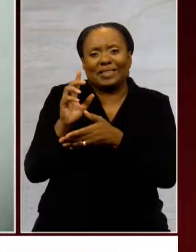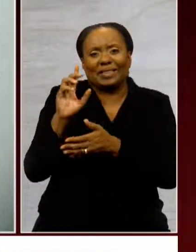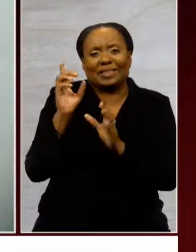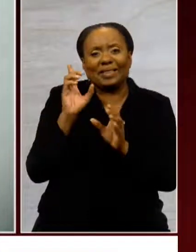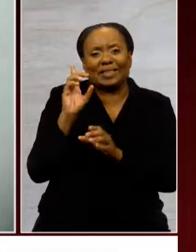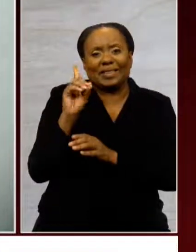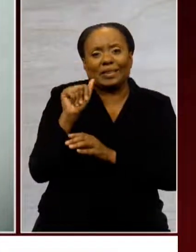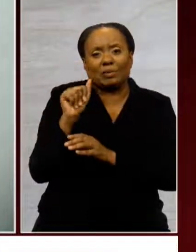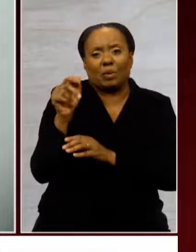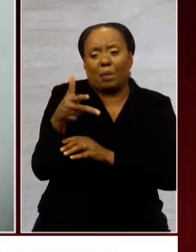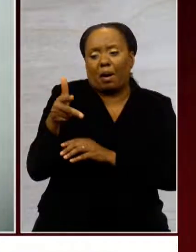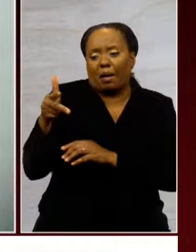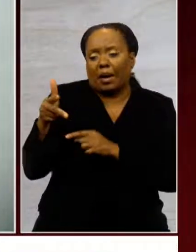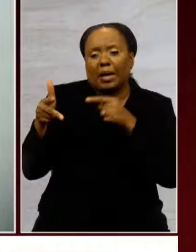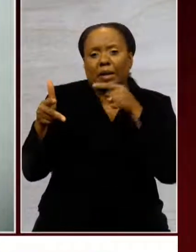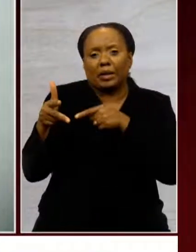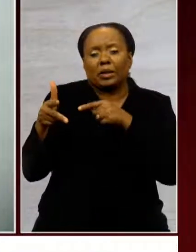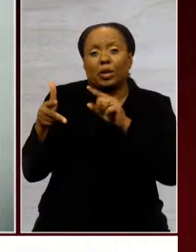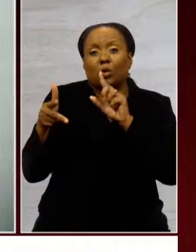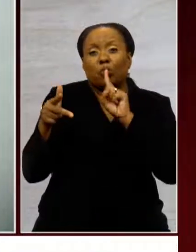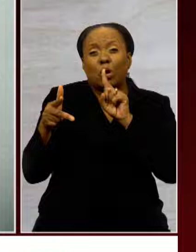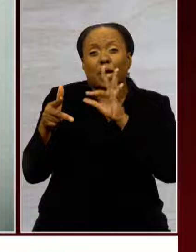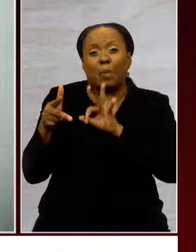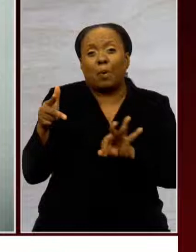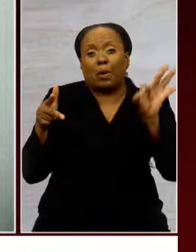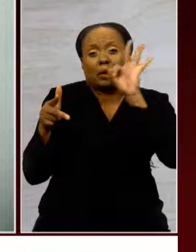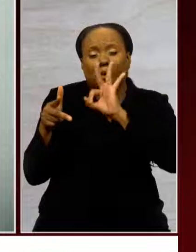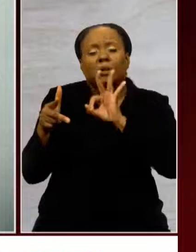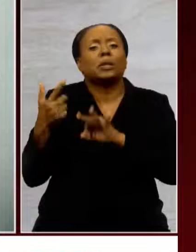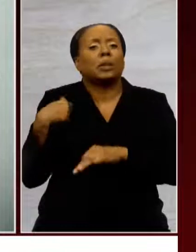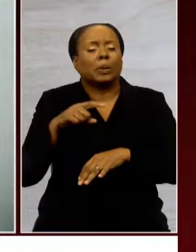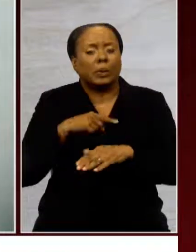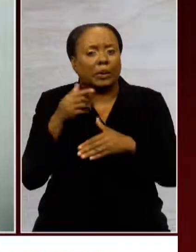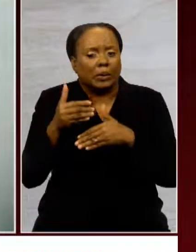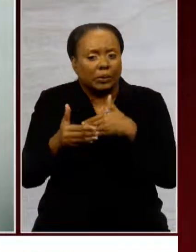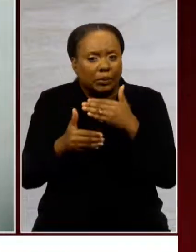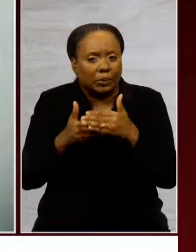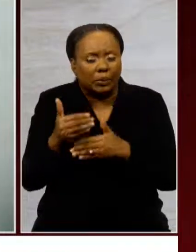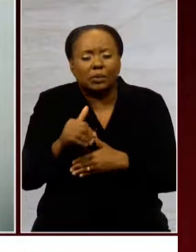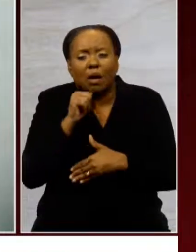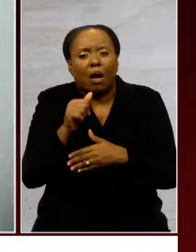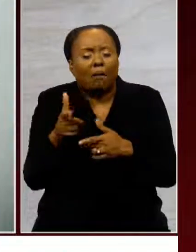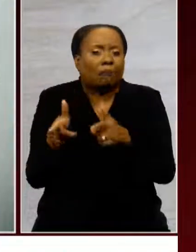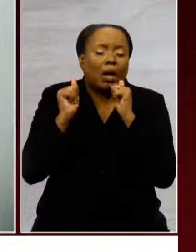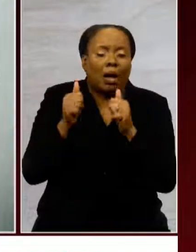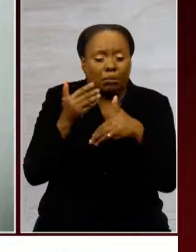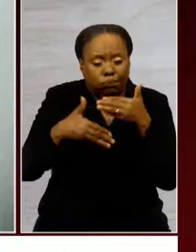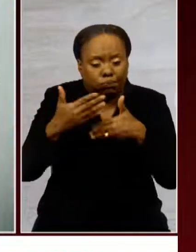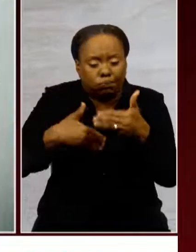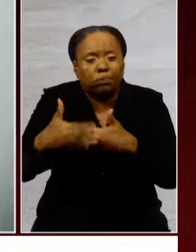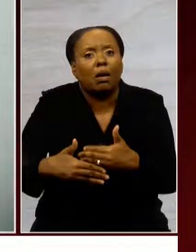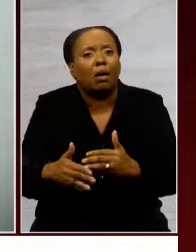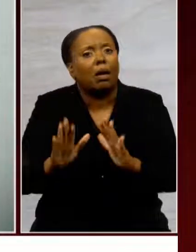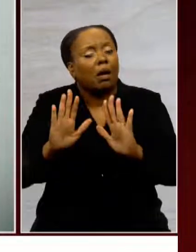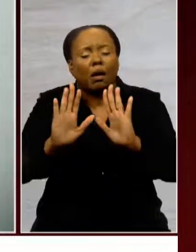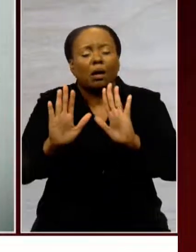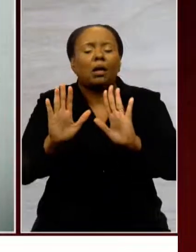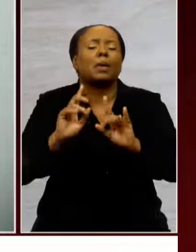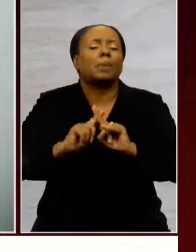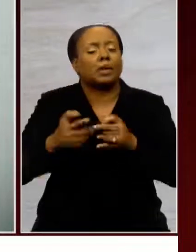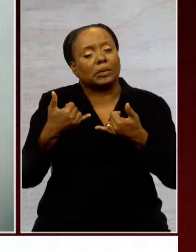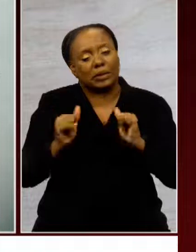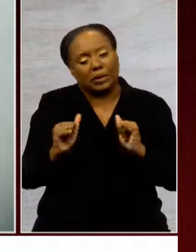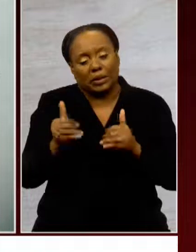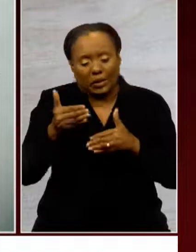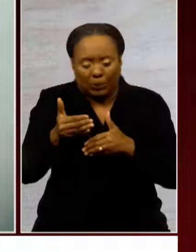So each government, we keep making steps forward, not as fast as we would like, not as far as we would like, but we're making